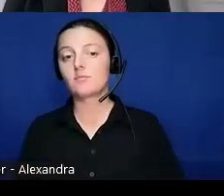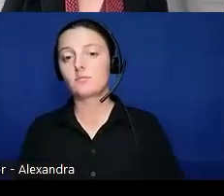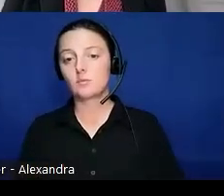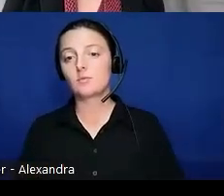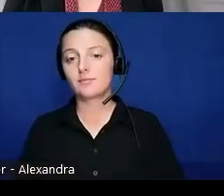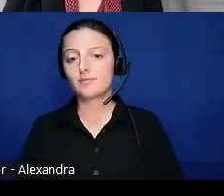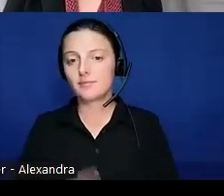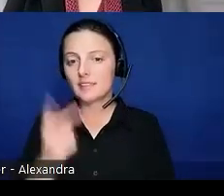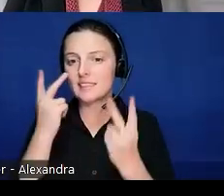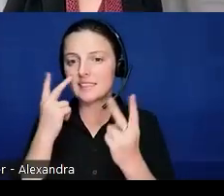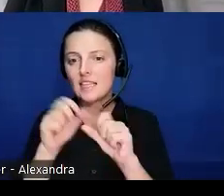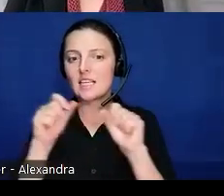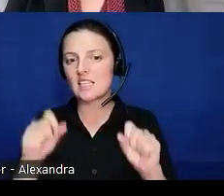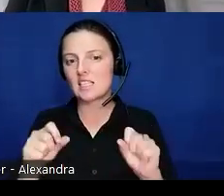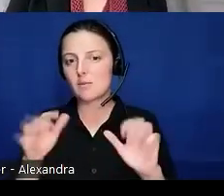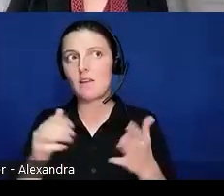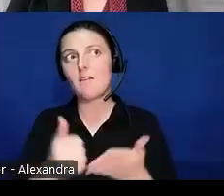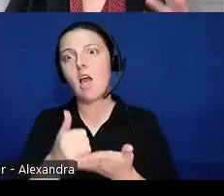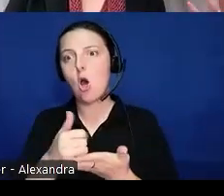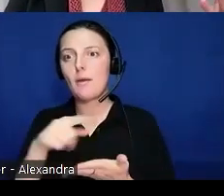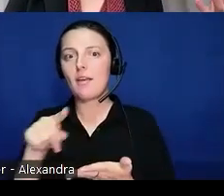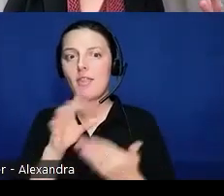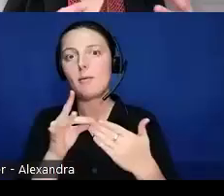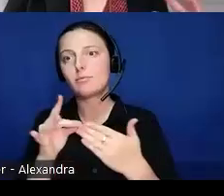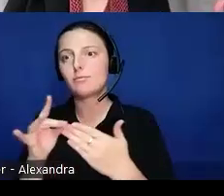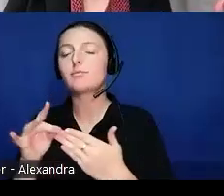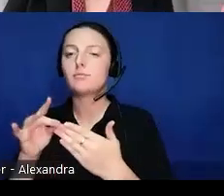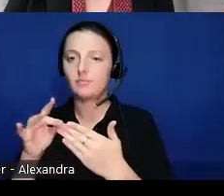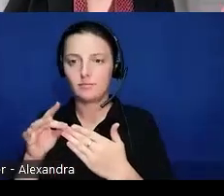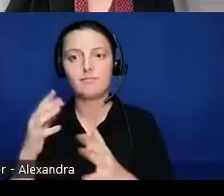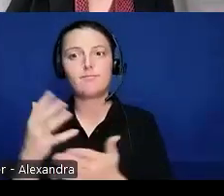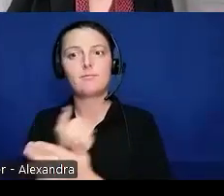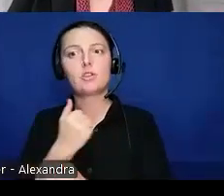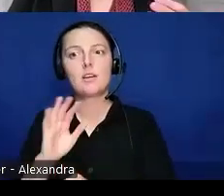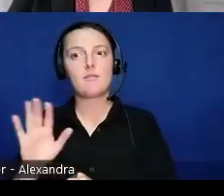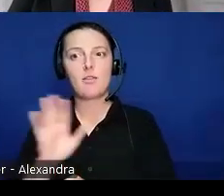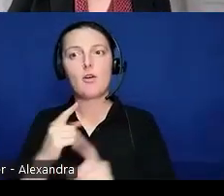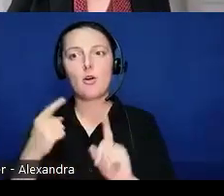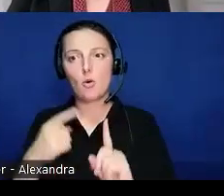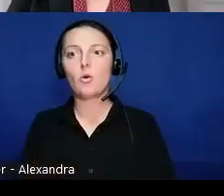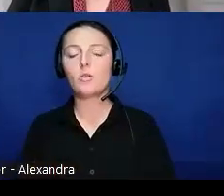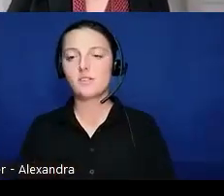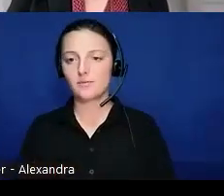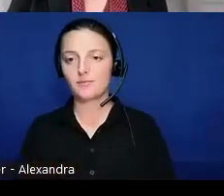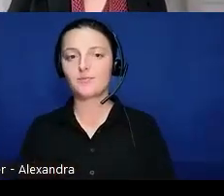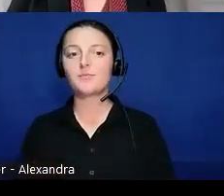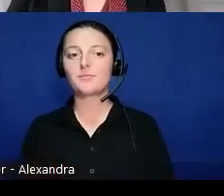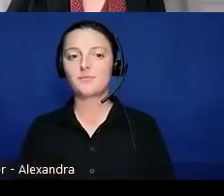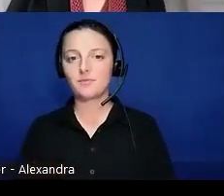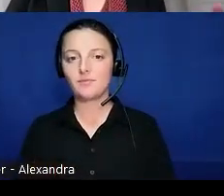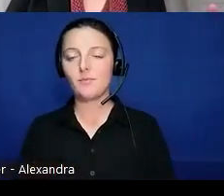their goals were. And I remember working with some particular folks by the train tracks